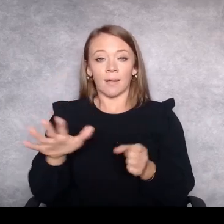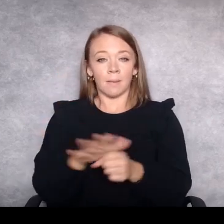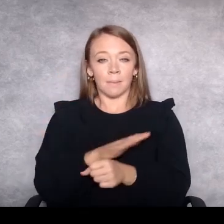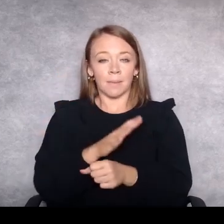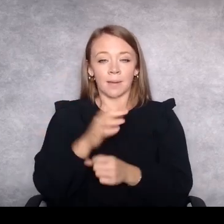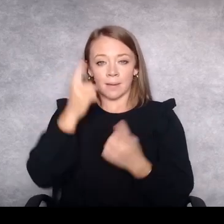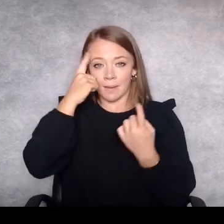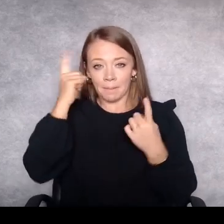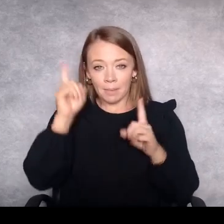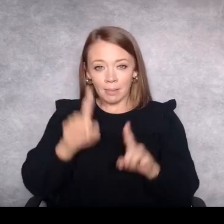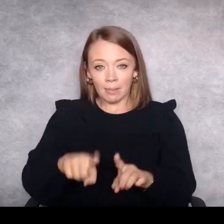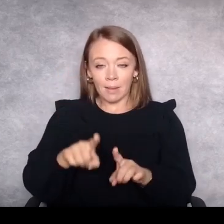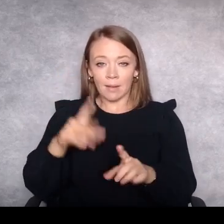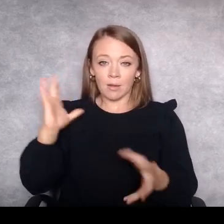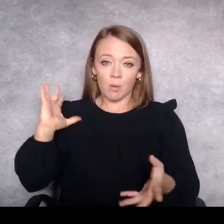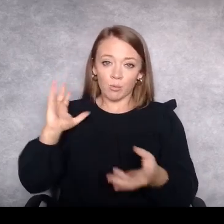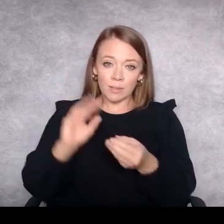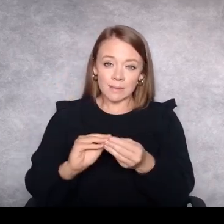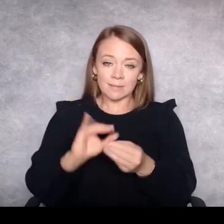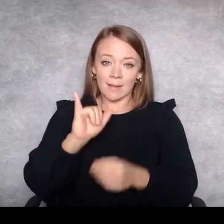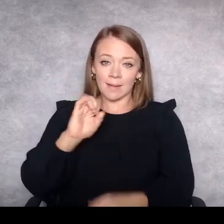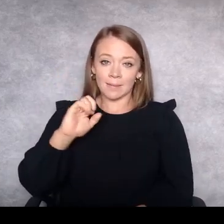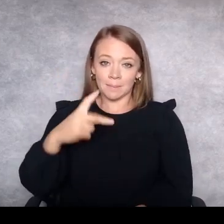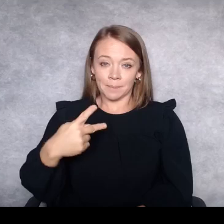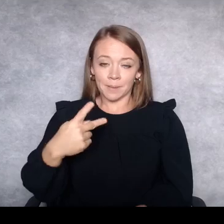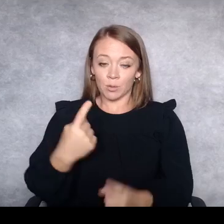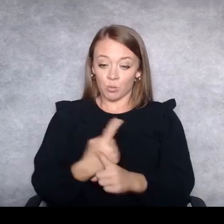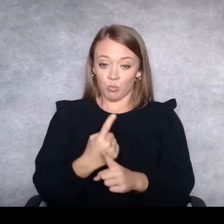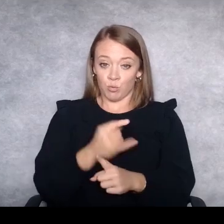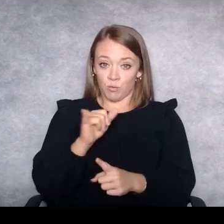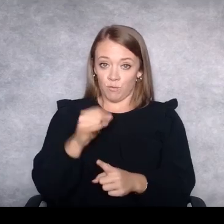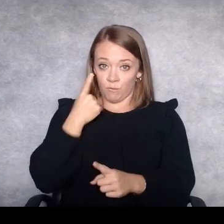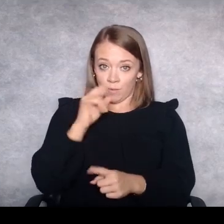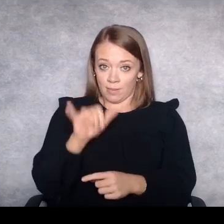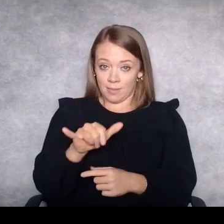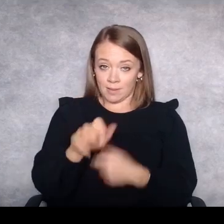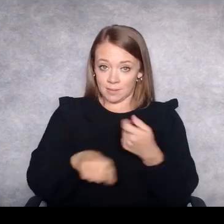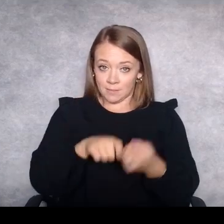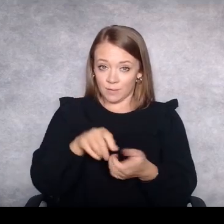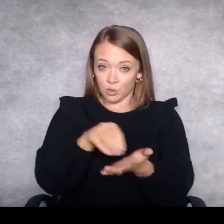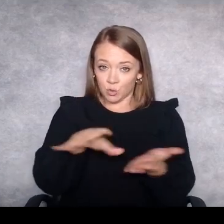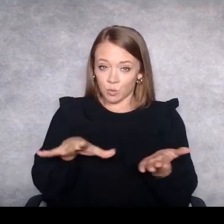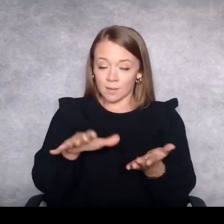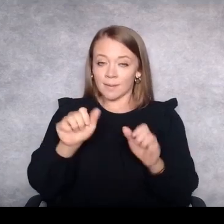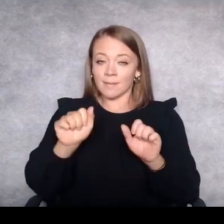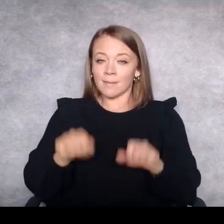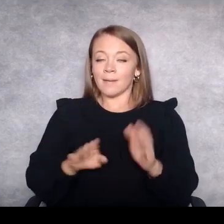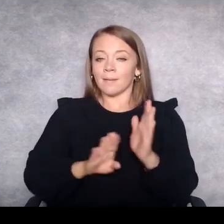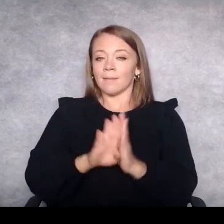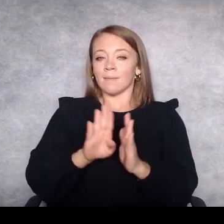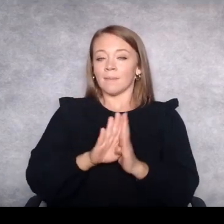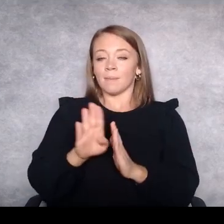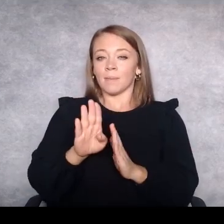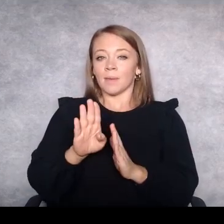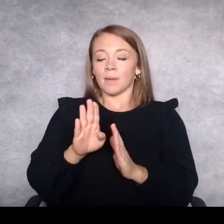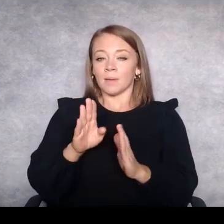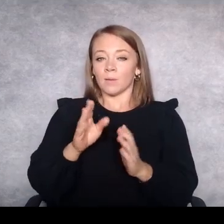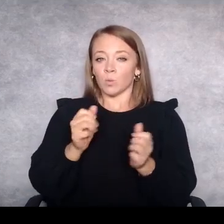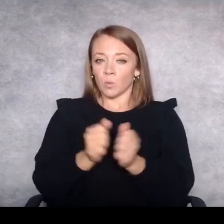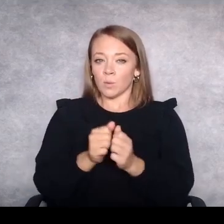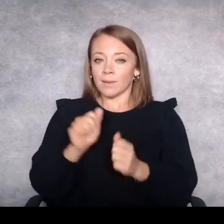a complete, compliant, and comprehensive IEP appropriate for the student can be developed by the